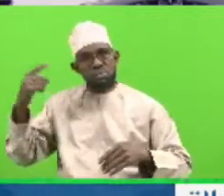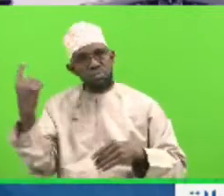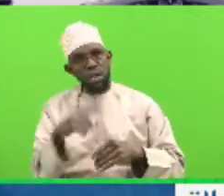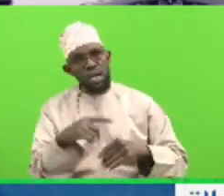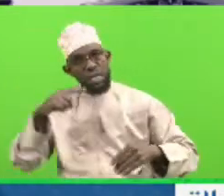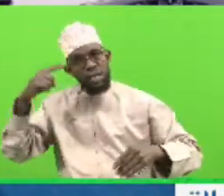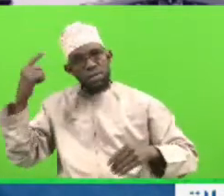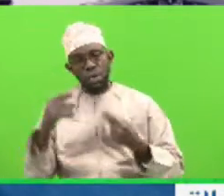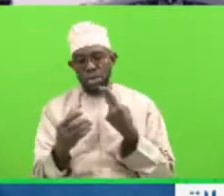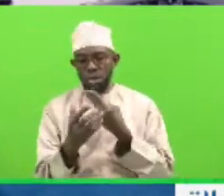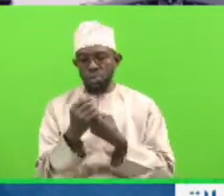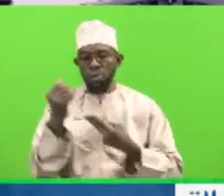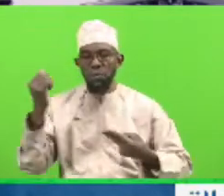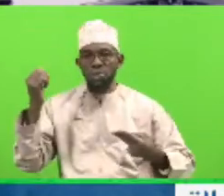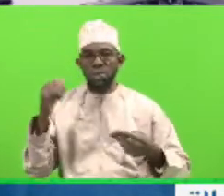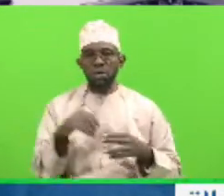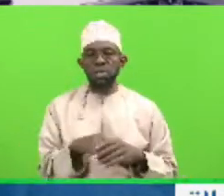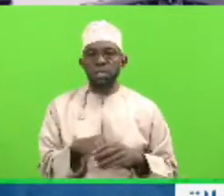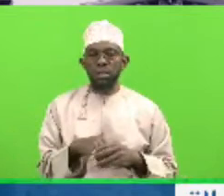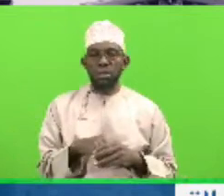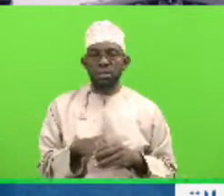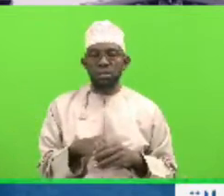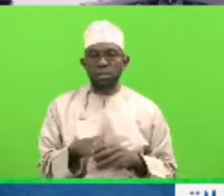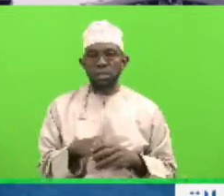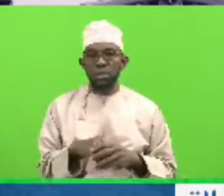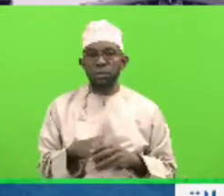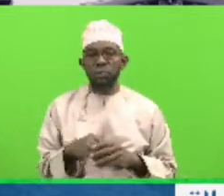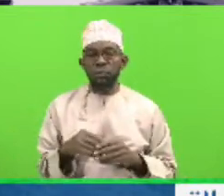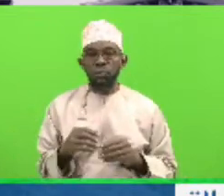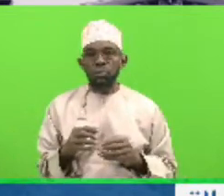both. And subhanallah.